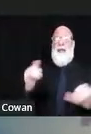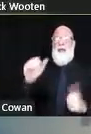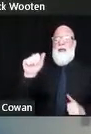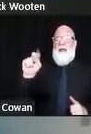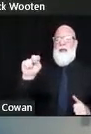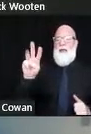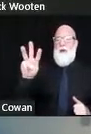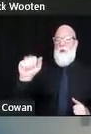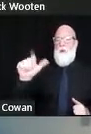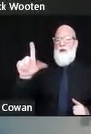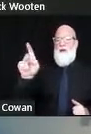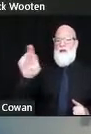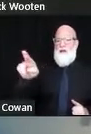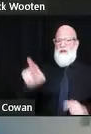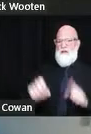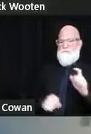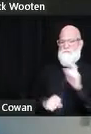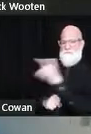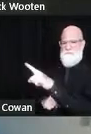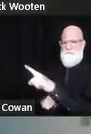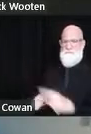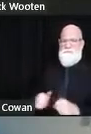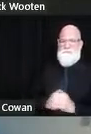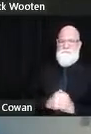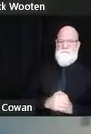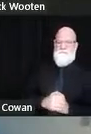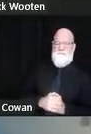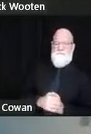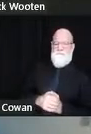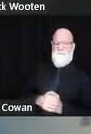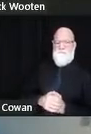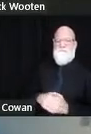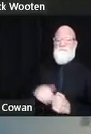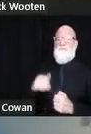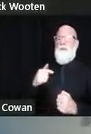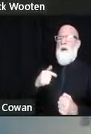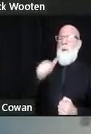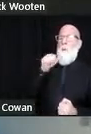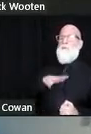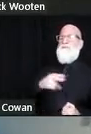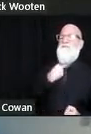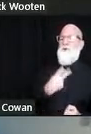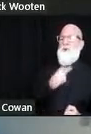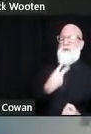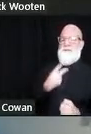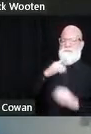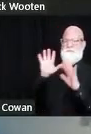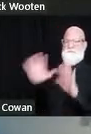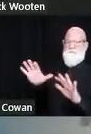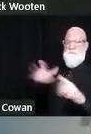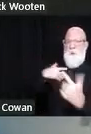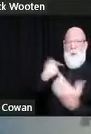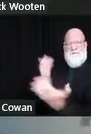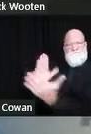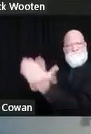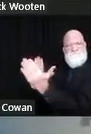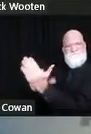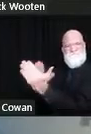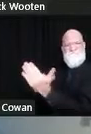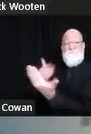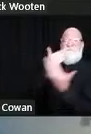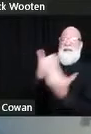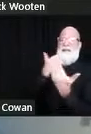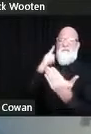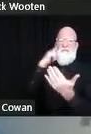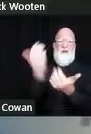Walker hi Gabriel can you hear me yeah I gotta I just want to compliment you and thank you for everything that you've been doing and you really know what you're talking